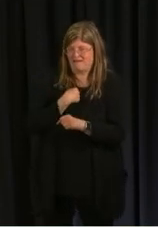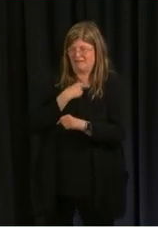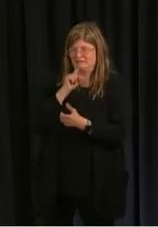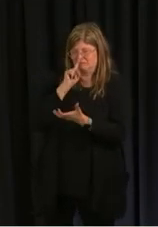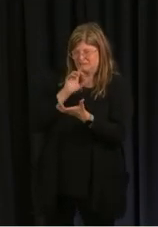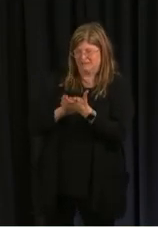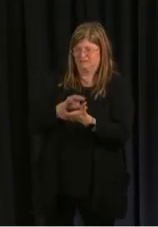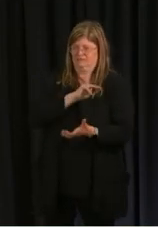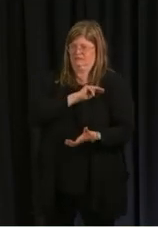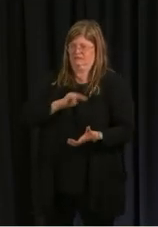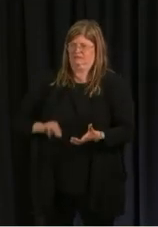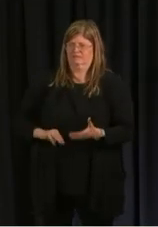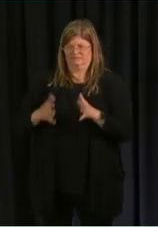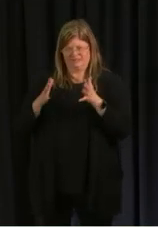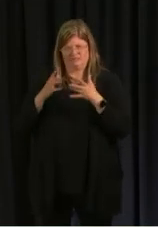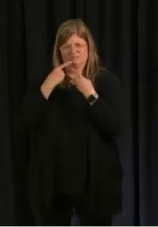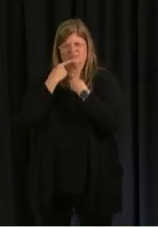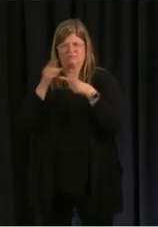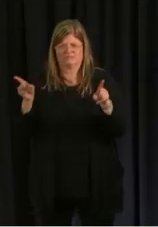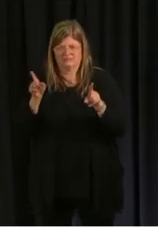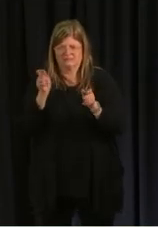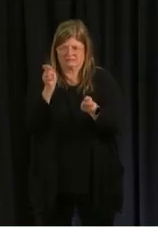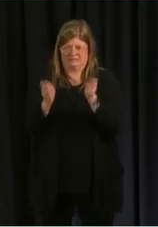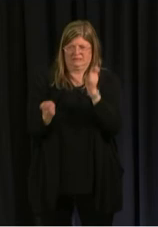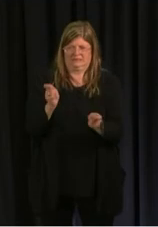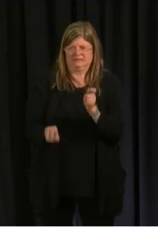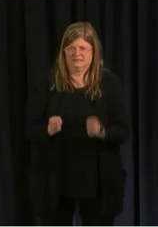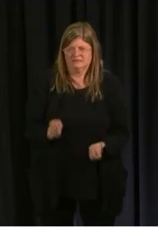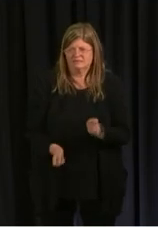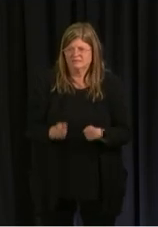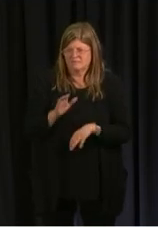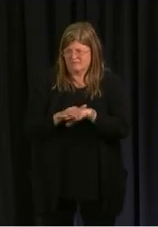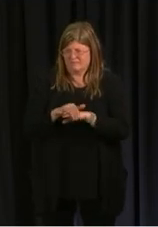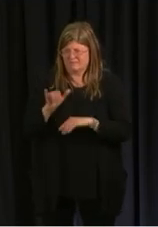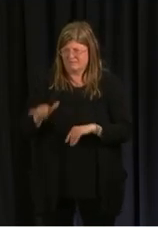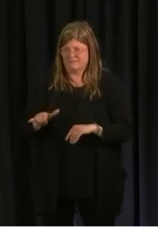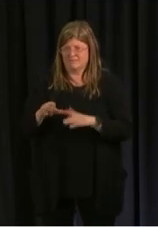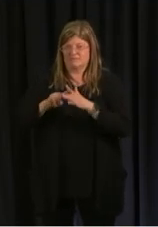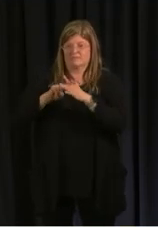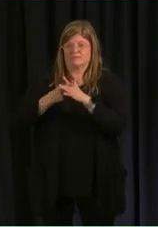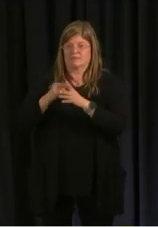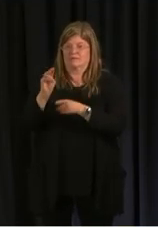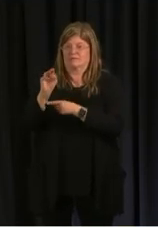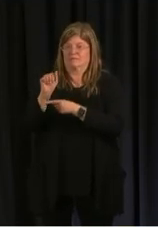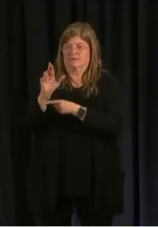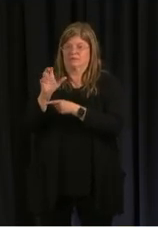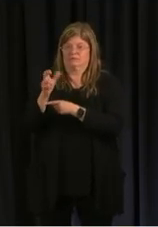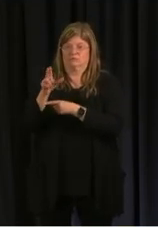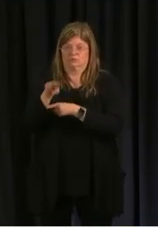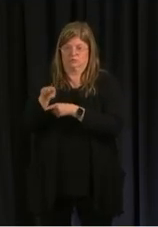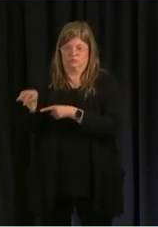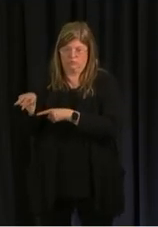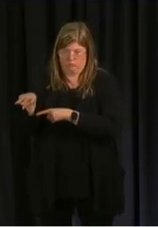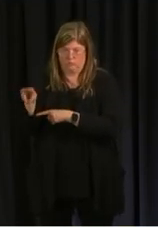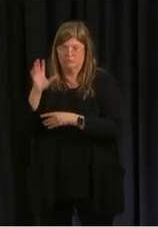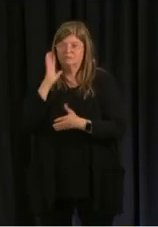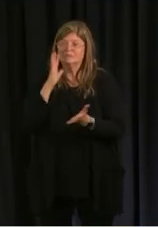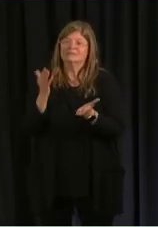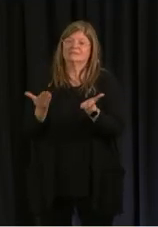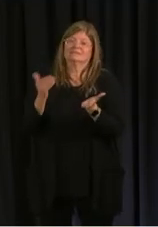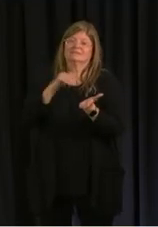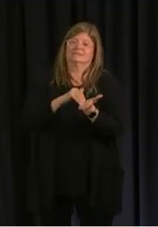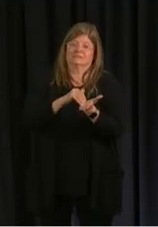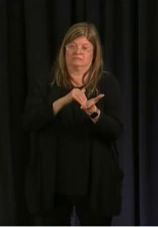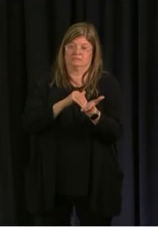did announce some changes there beginning March 22nd. Again, for gyms, they